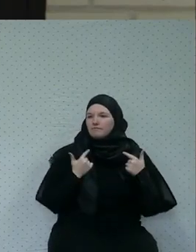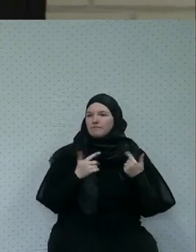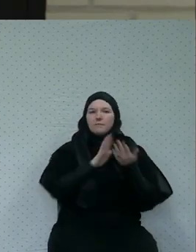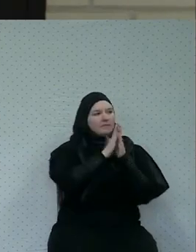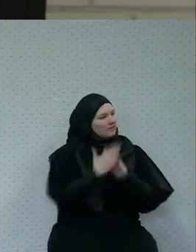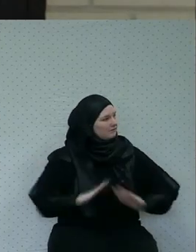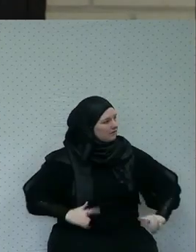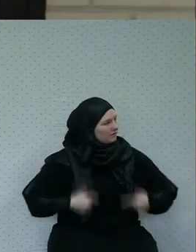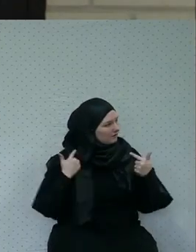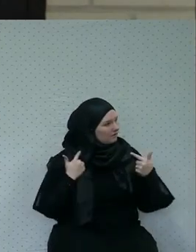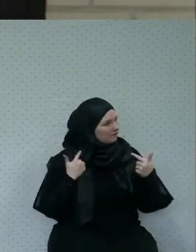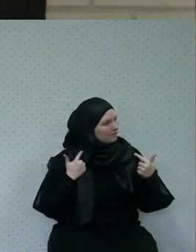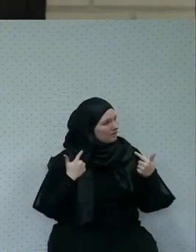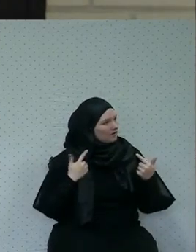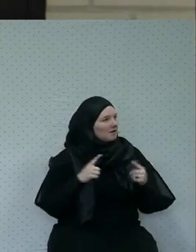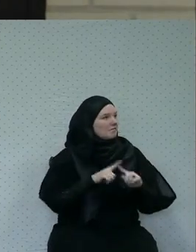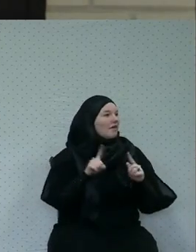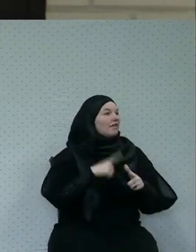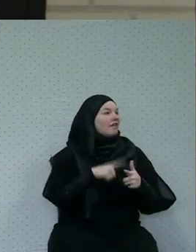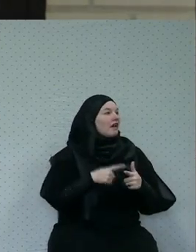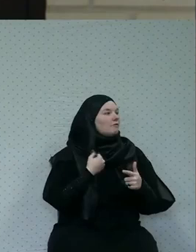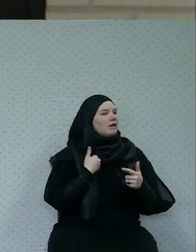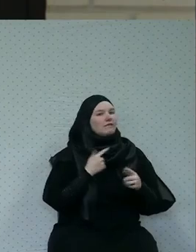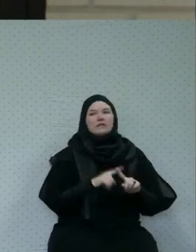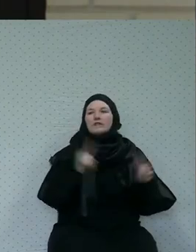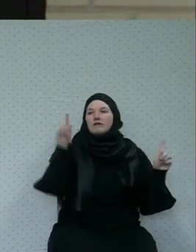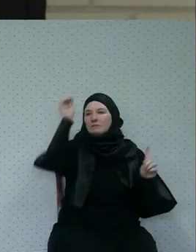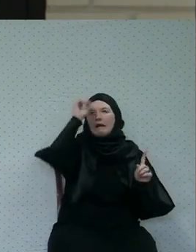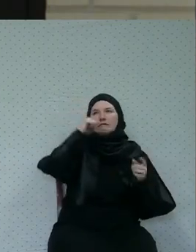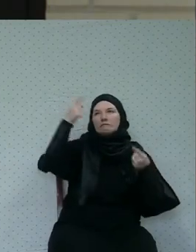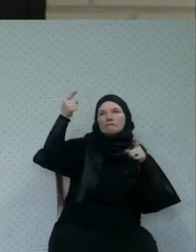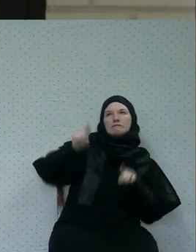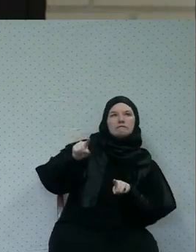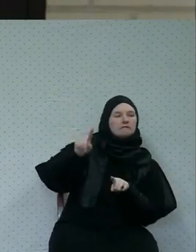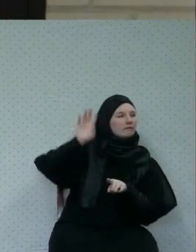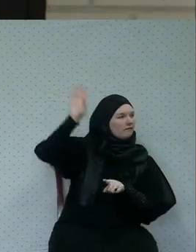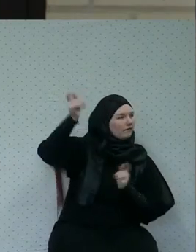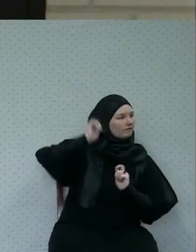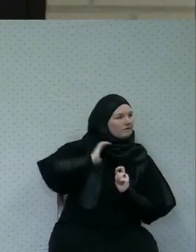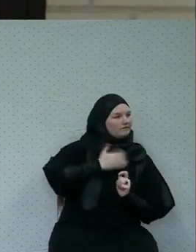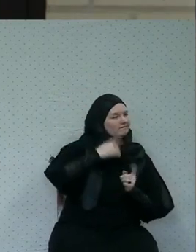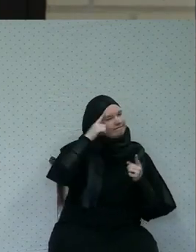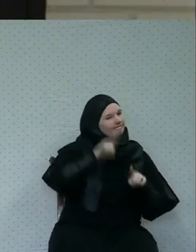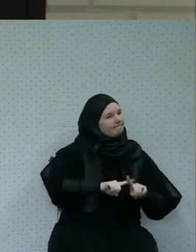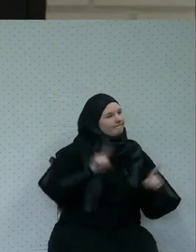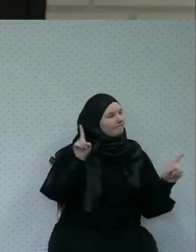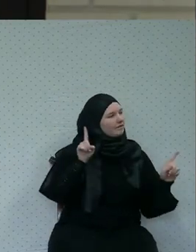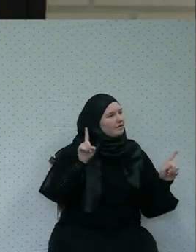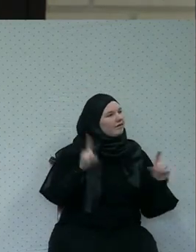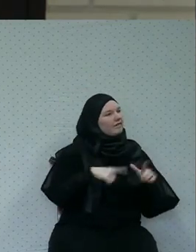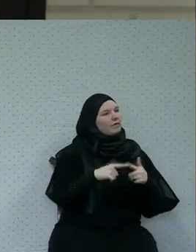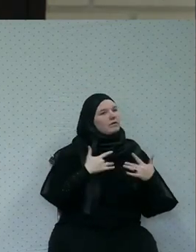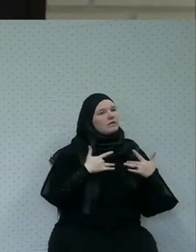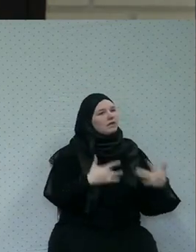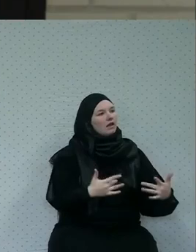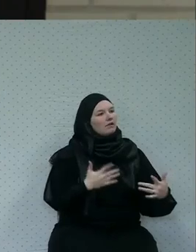peaceful life. But then when we have a different opinion from that which Allah gives us, we tend to go